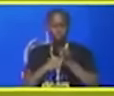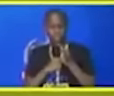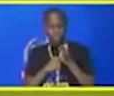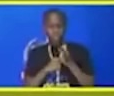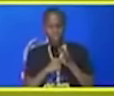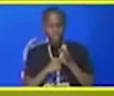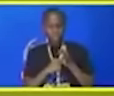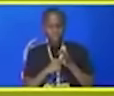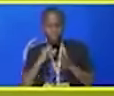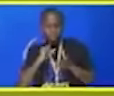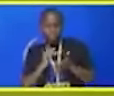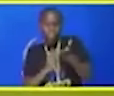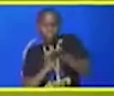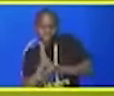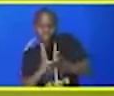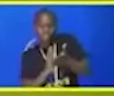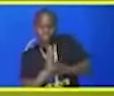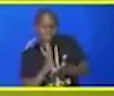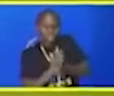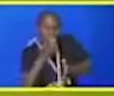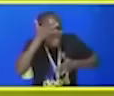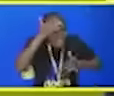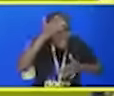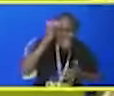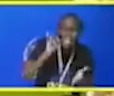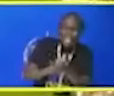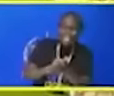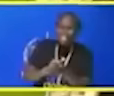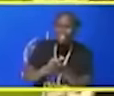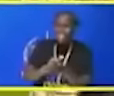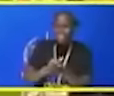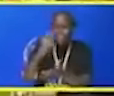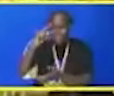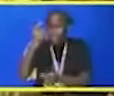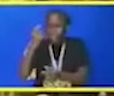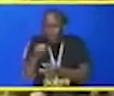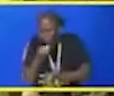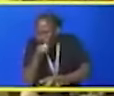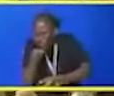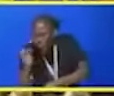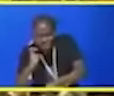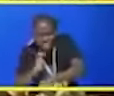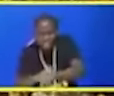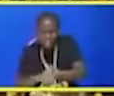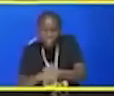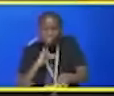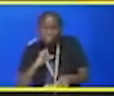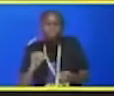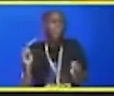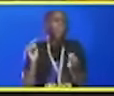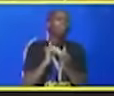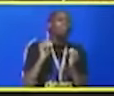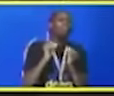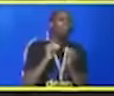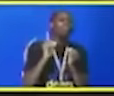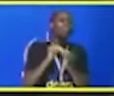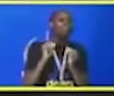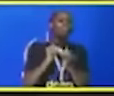light afflictions, which is but for a moment, worketh in us a far more exceeding weight of